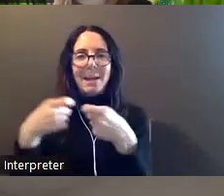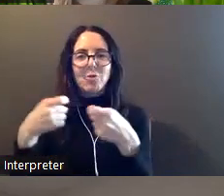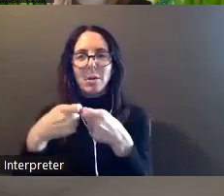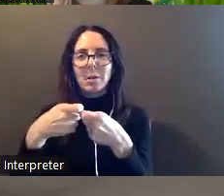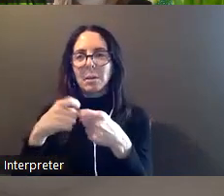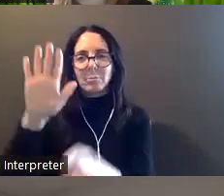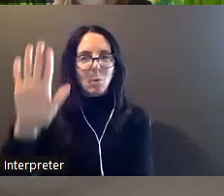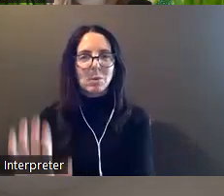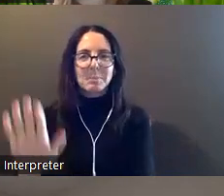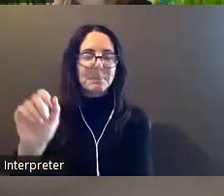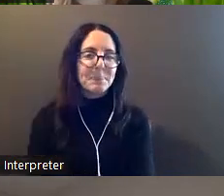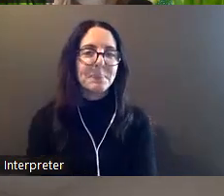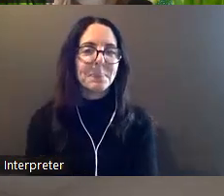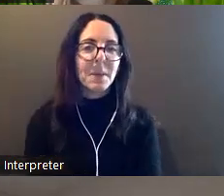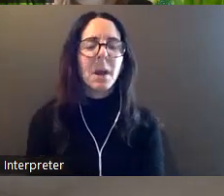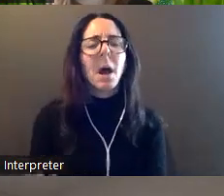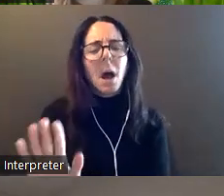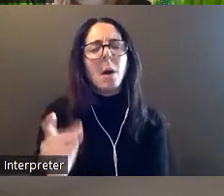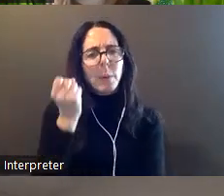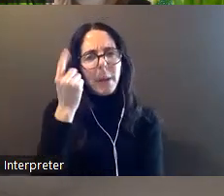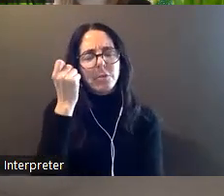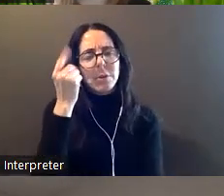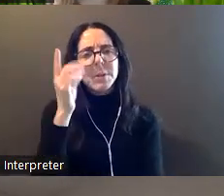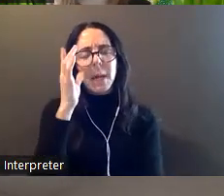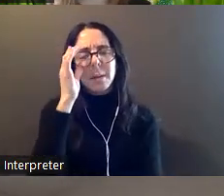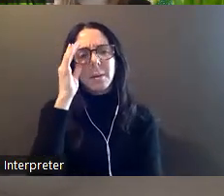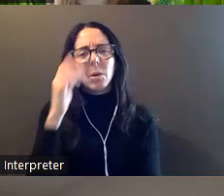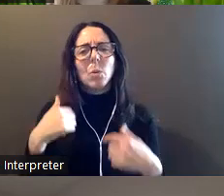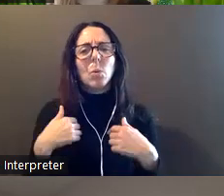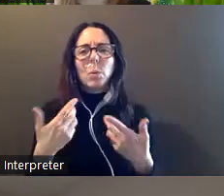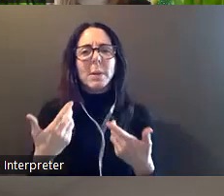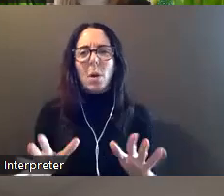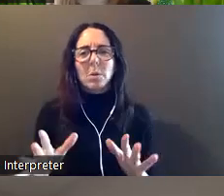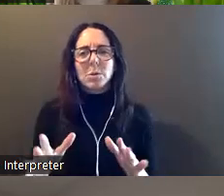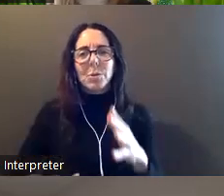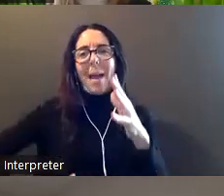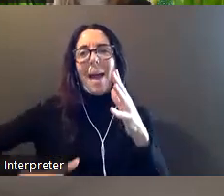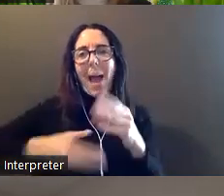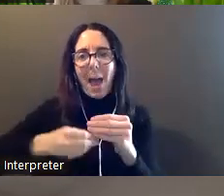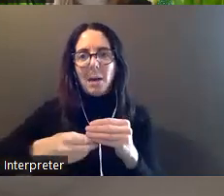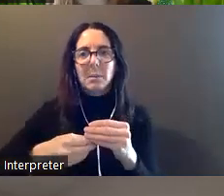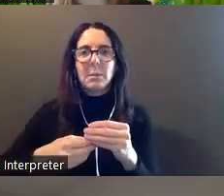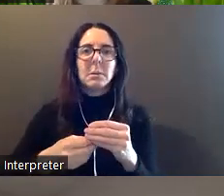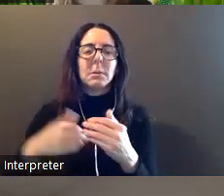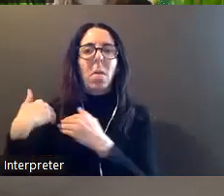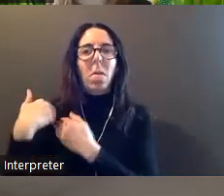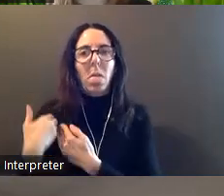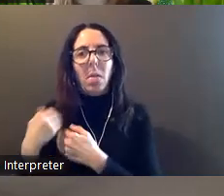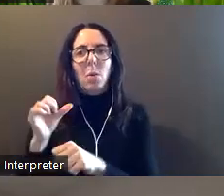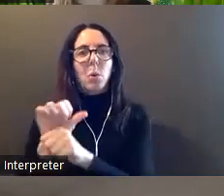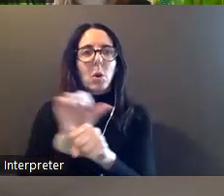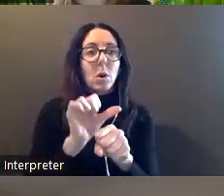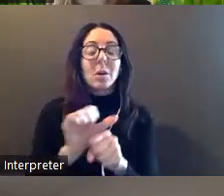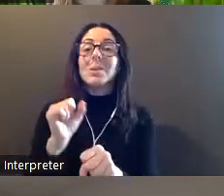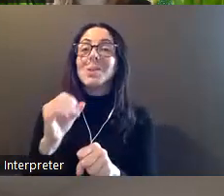time. We were conscious of the fact that we did not want to add to an already busy workload. So the tools that